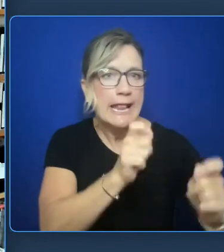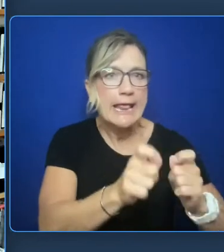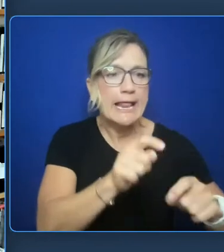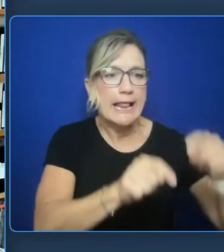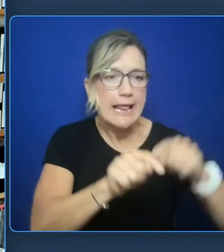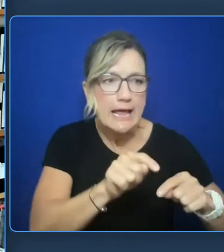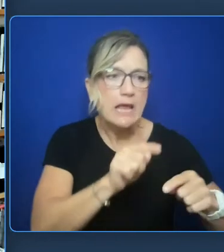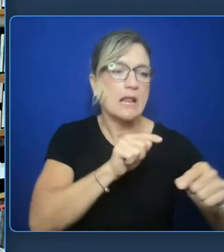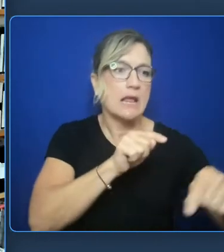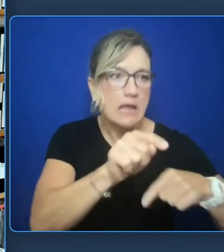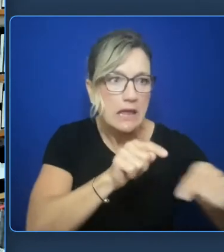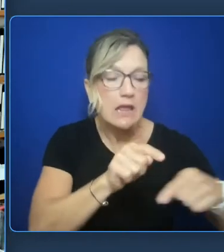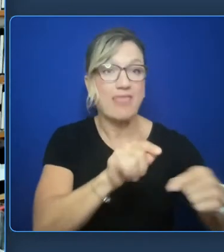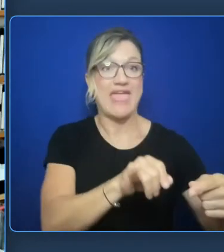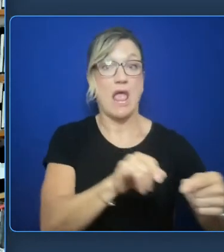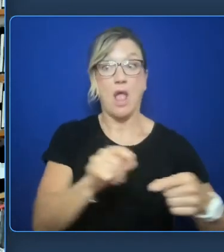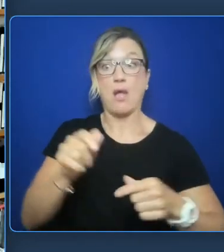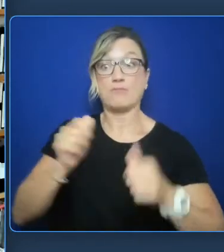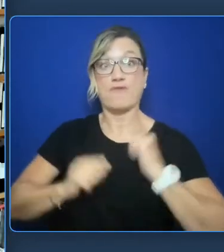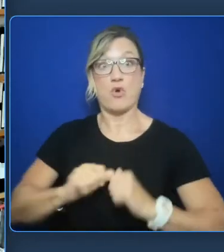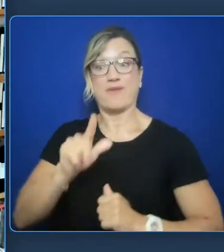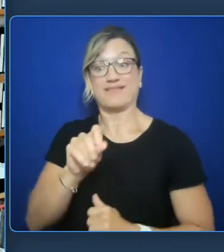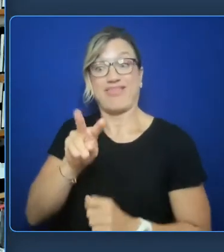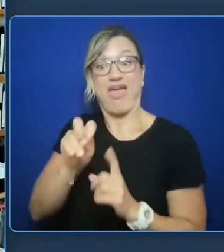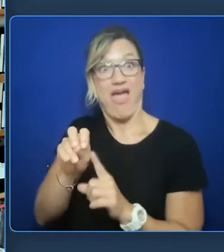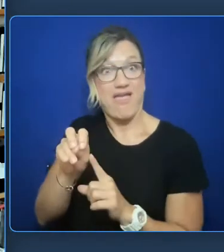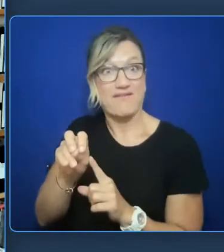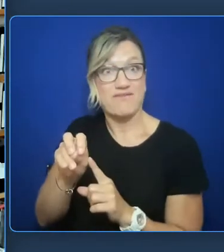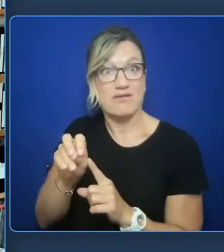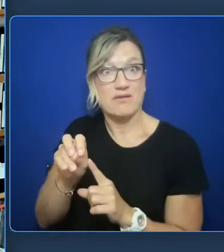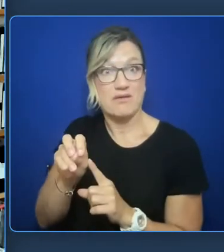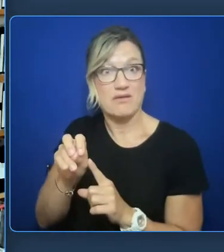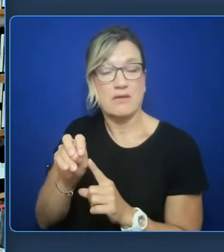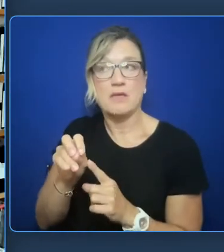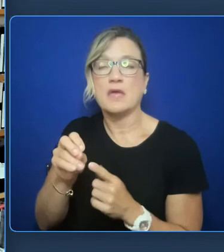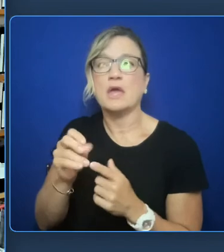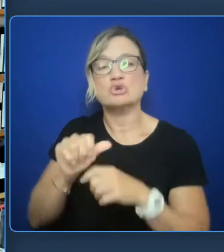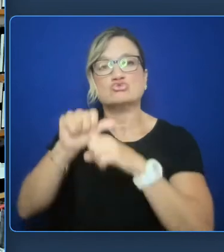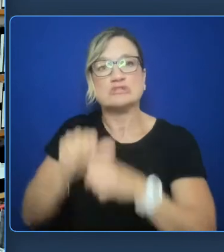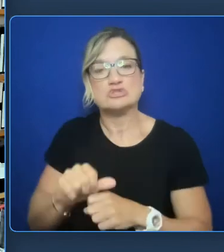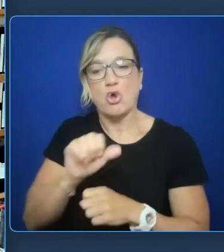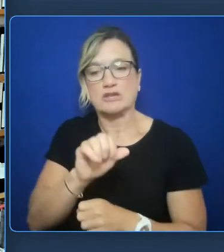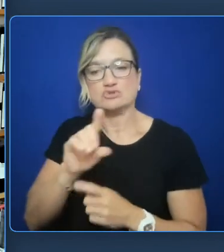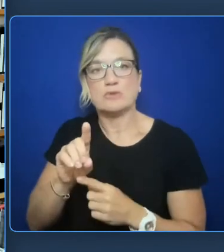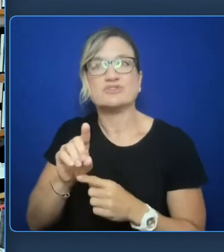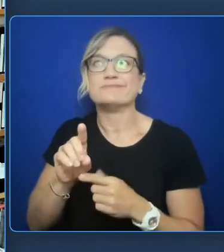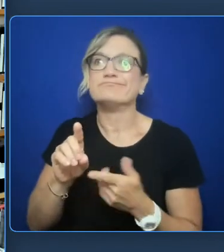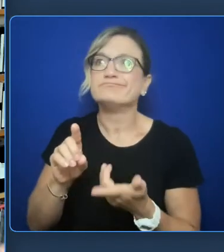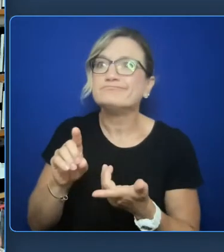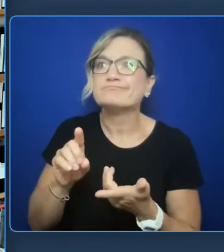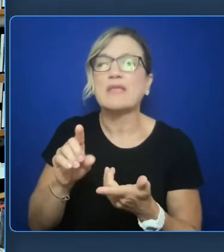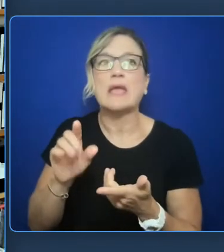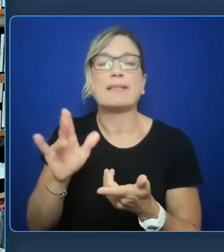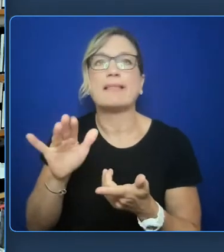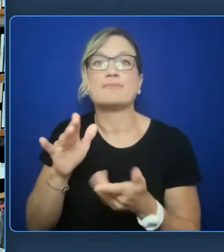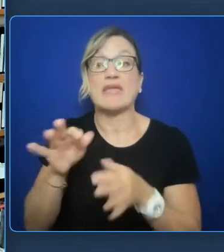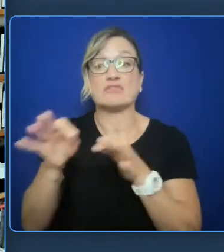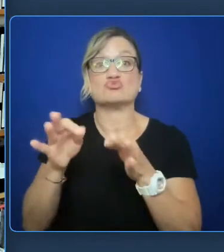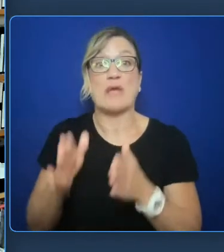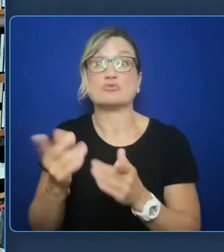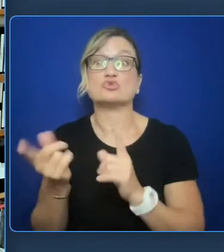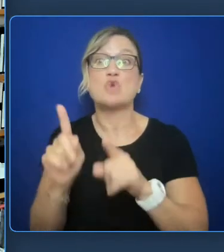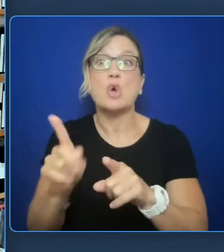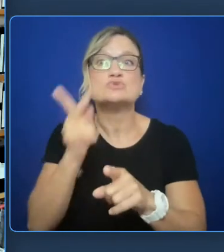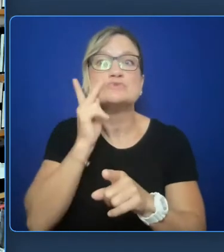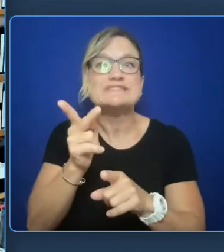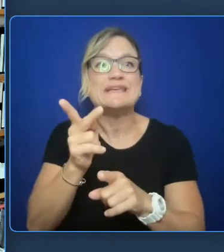fine tune. With a performance, traditional audio description has been done by, the describer goes to